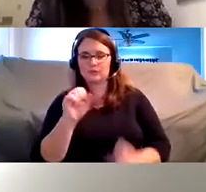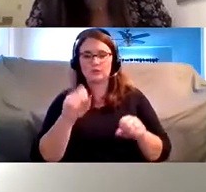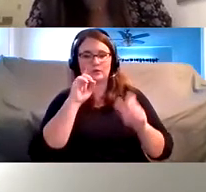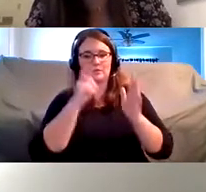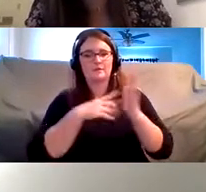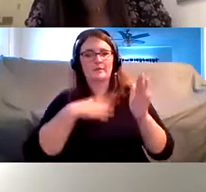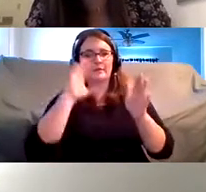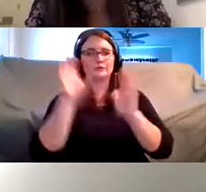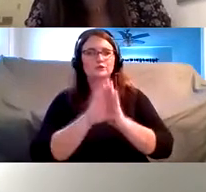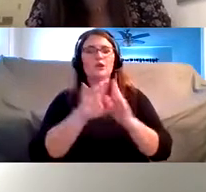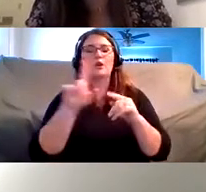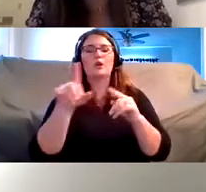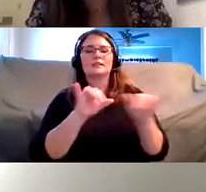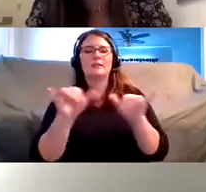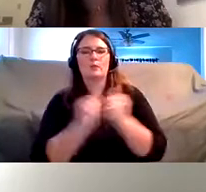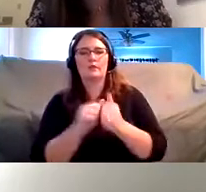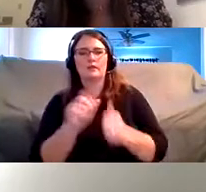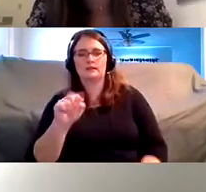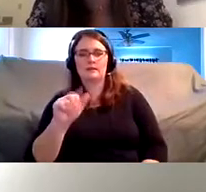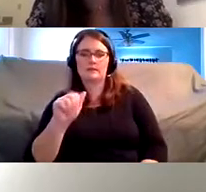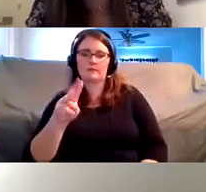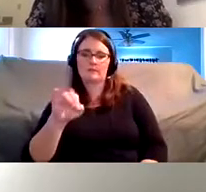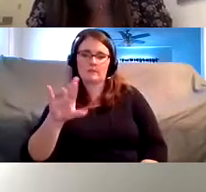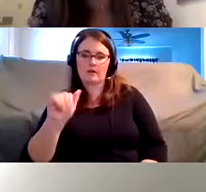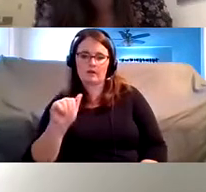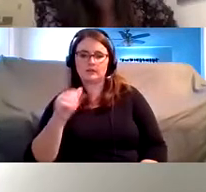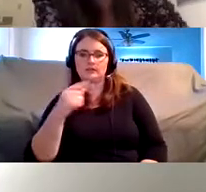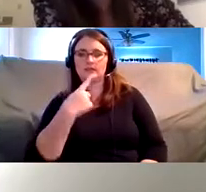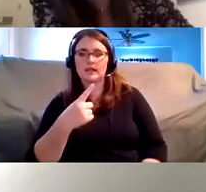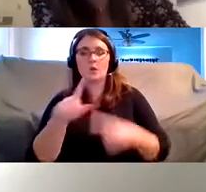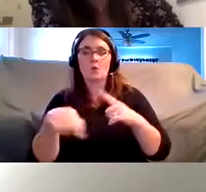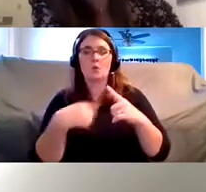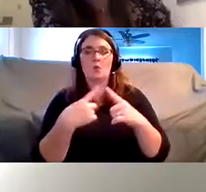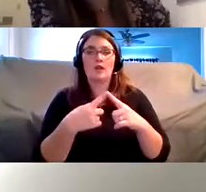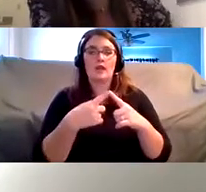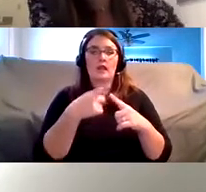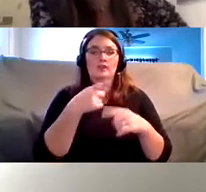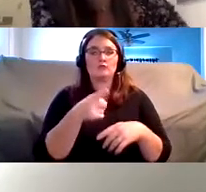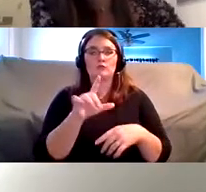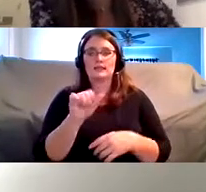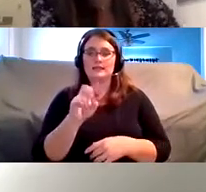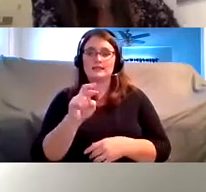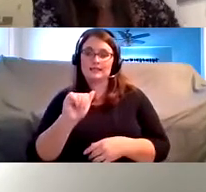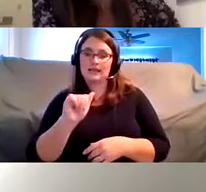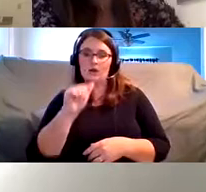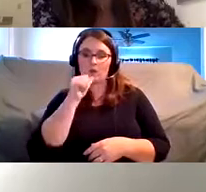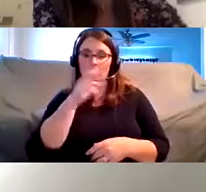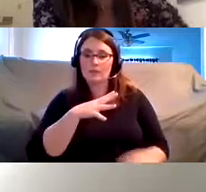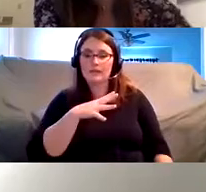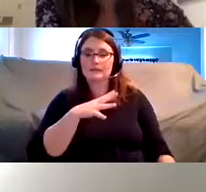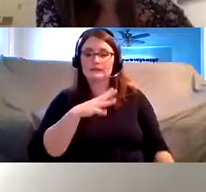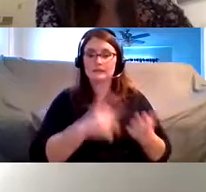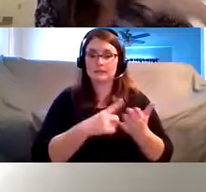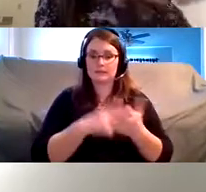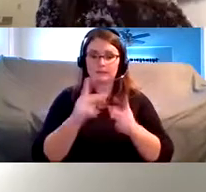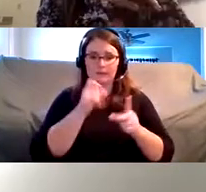you pass as a Hispanic woman, as a Latina woman, sometimes people don't even question where you're